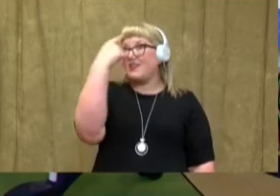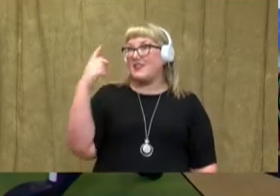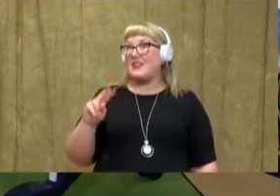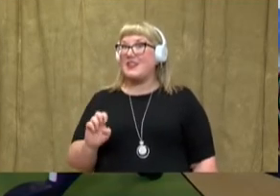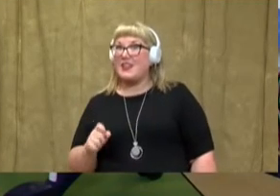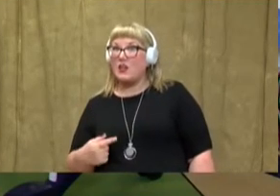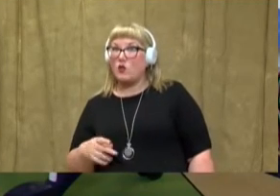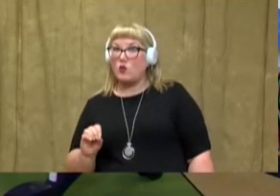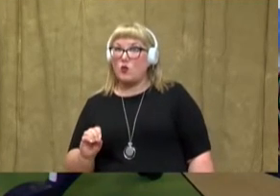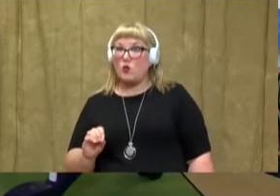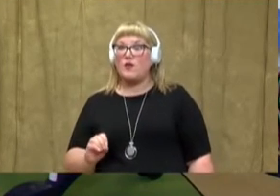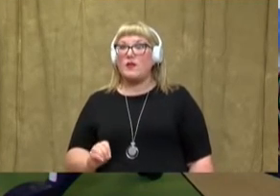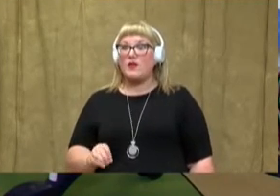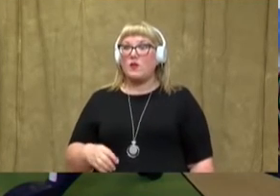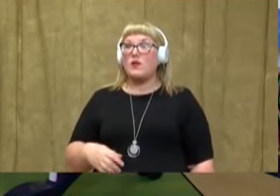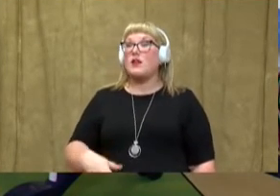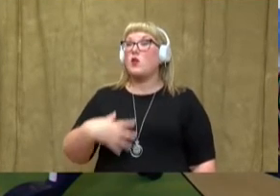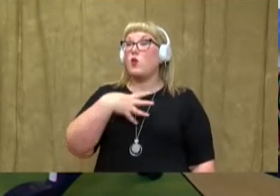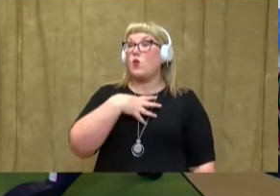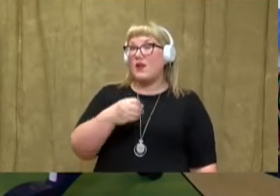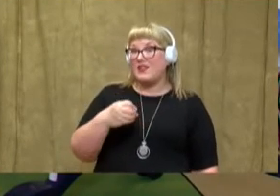black is negro,